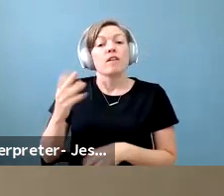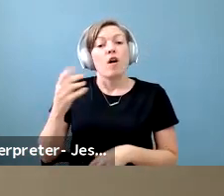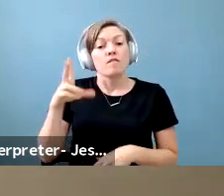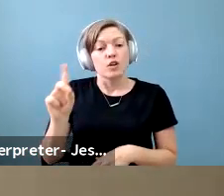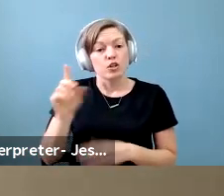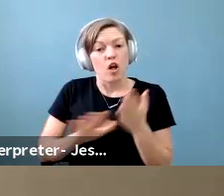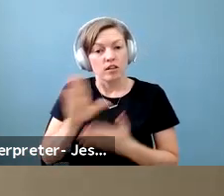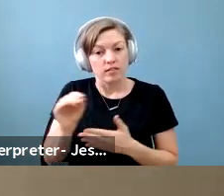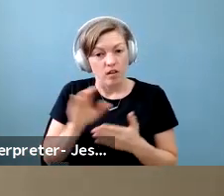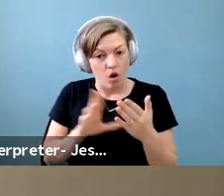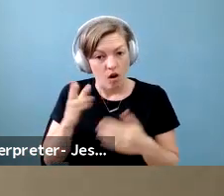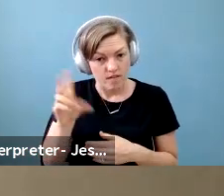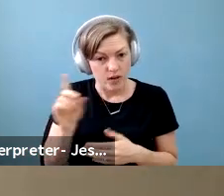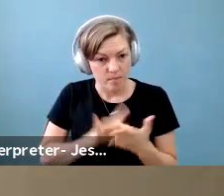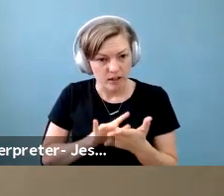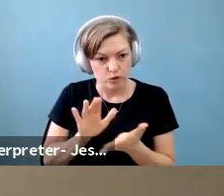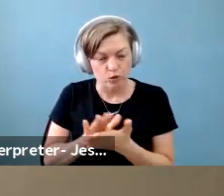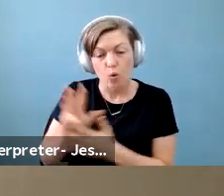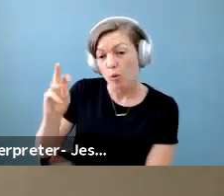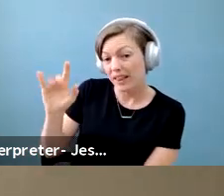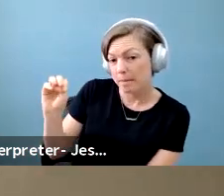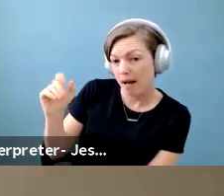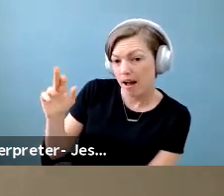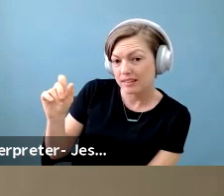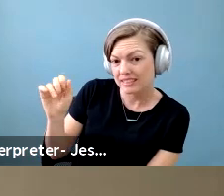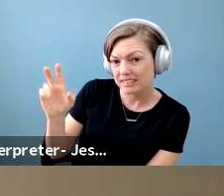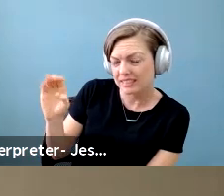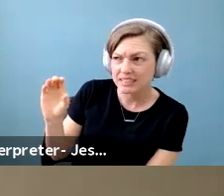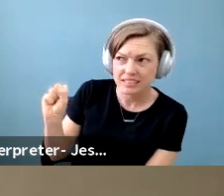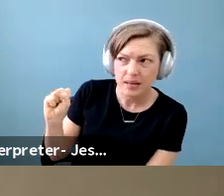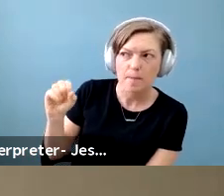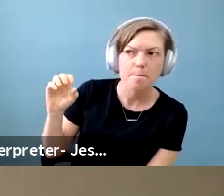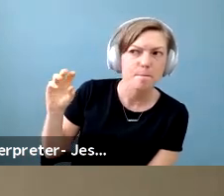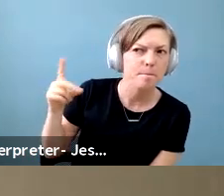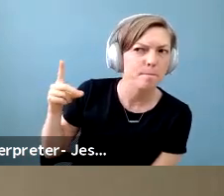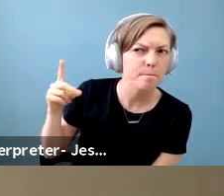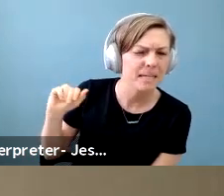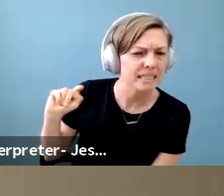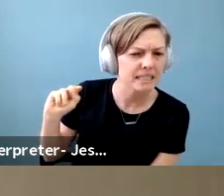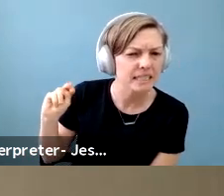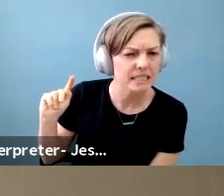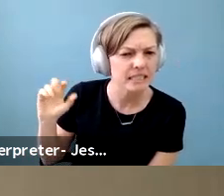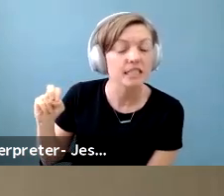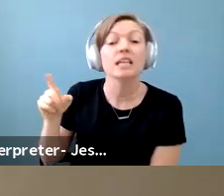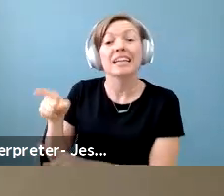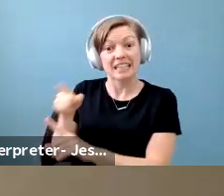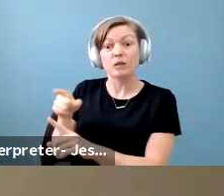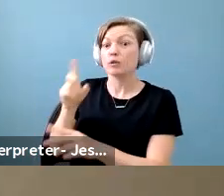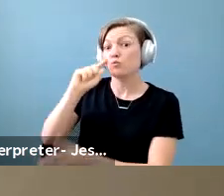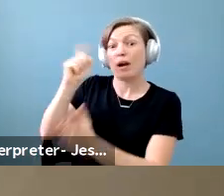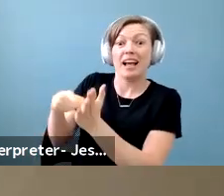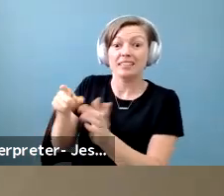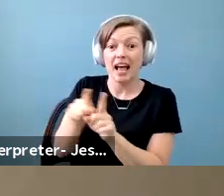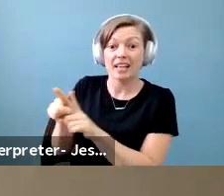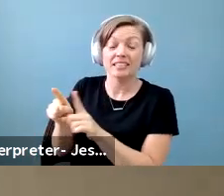Medical School, William Augustus Hinton, was internationally recognized as an infectious disease researcher.